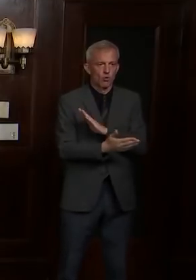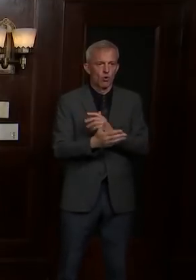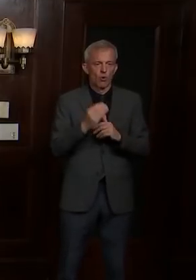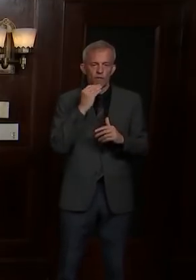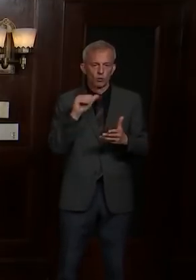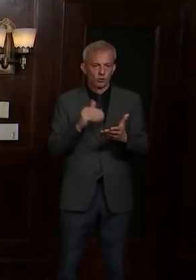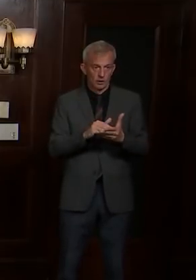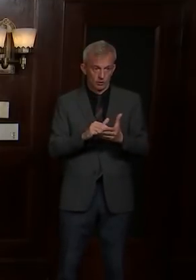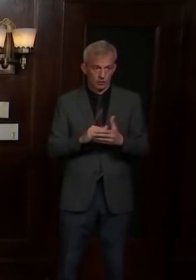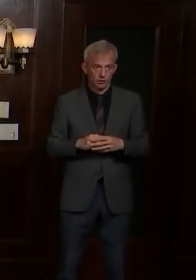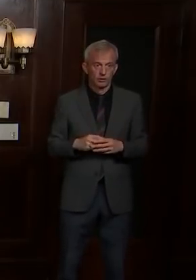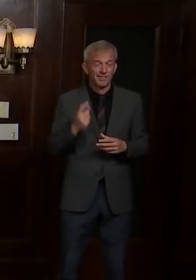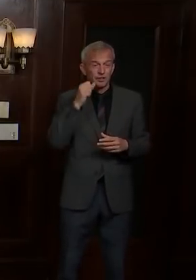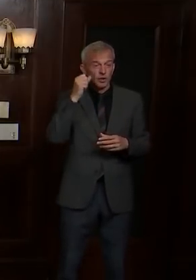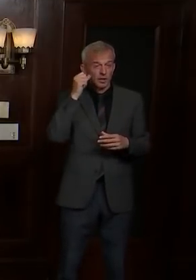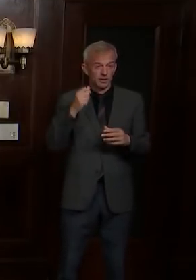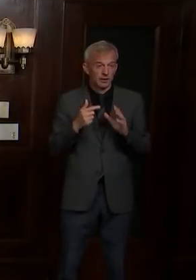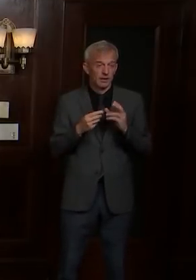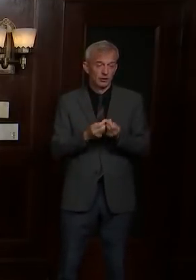instance, distributed more than